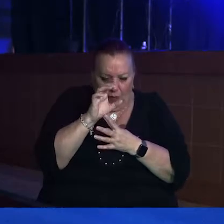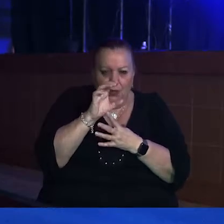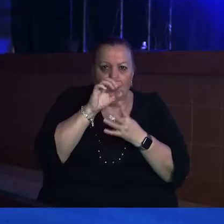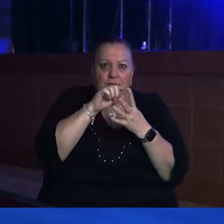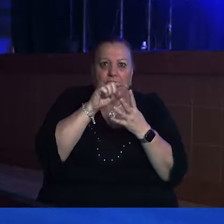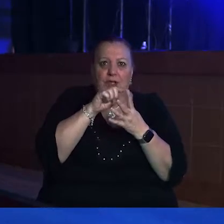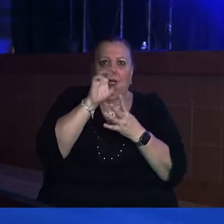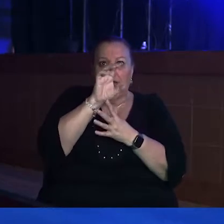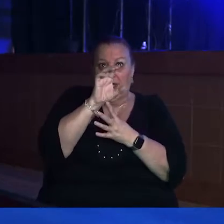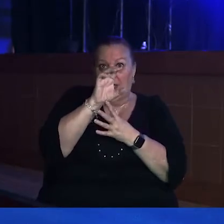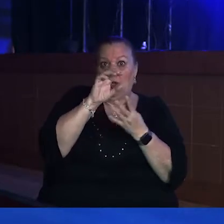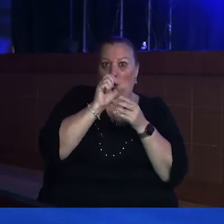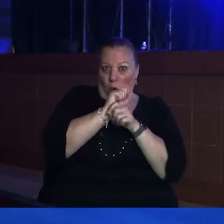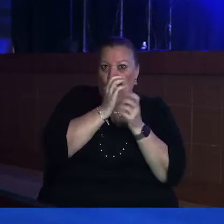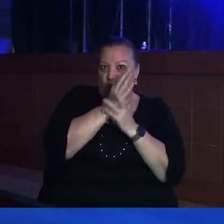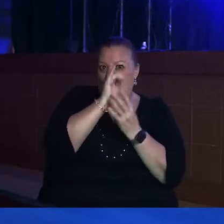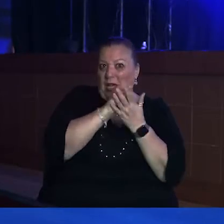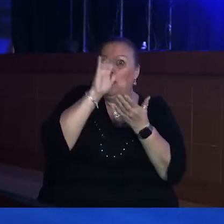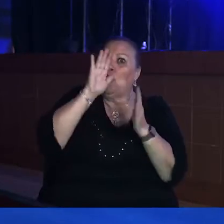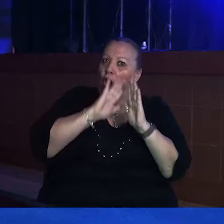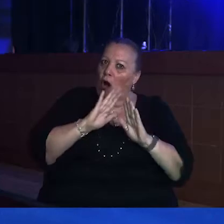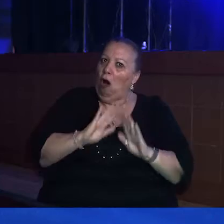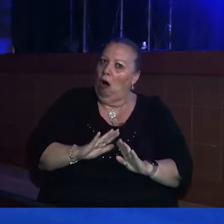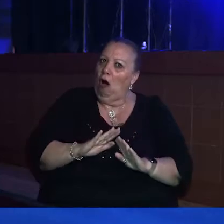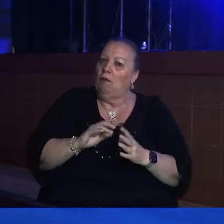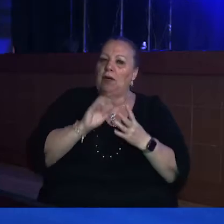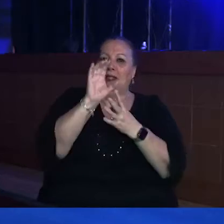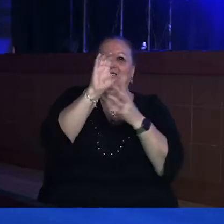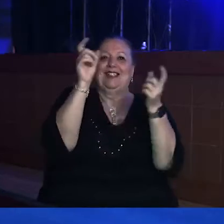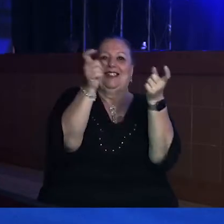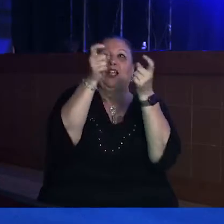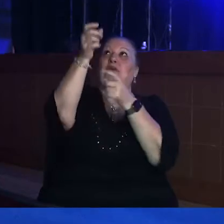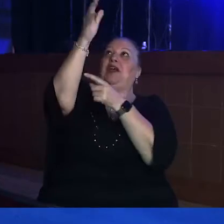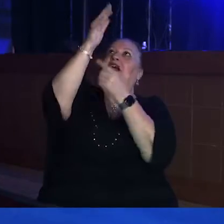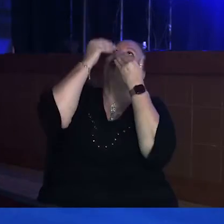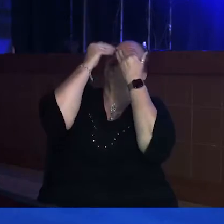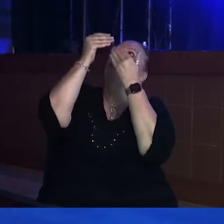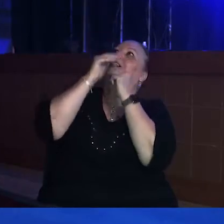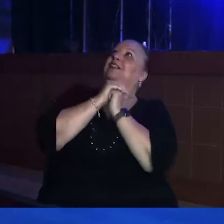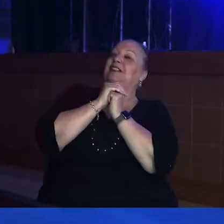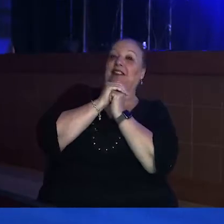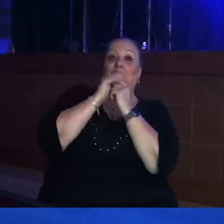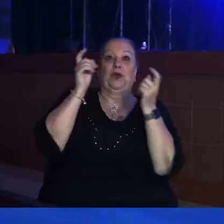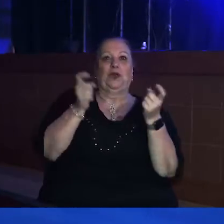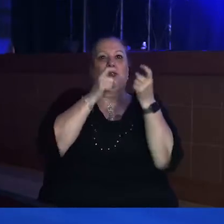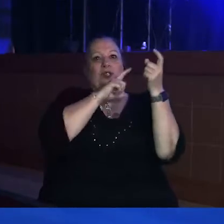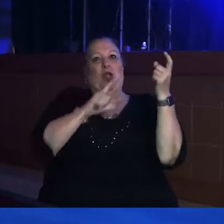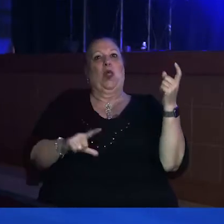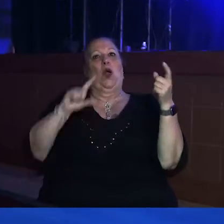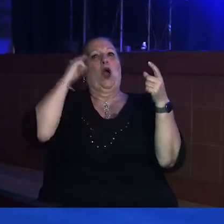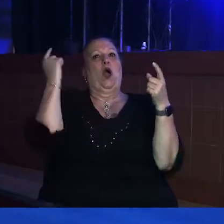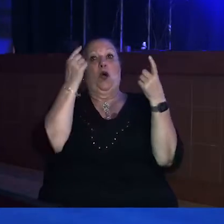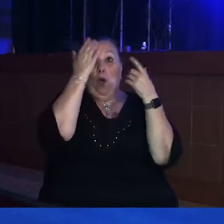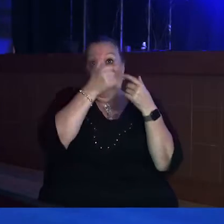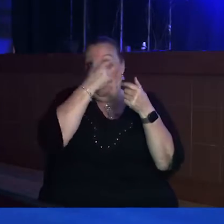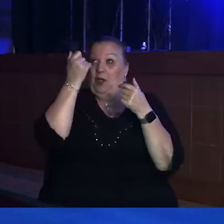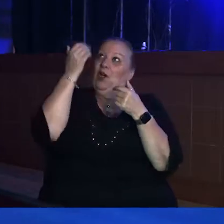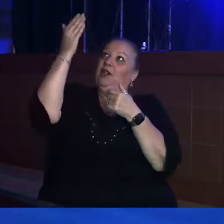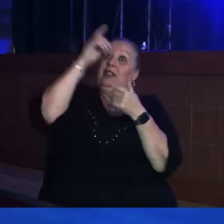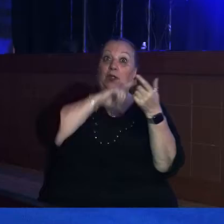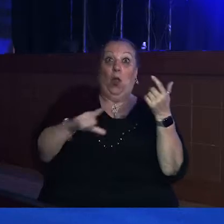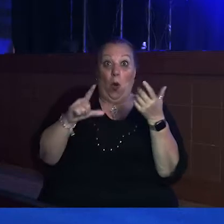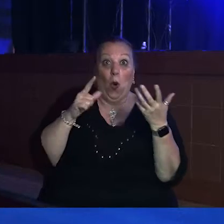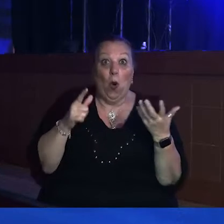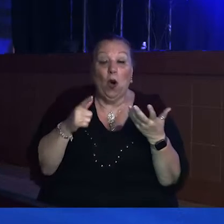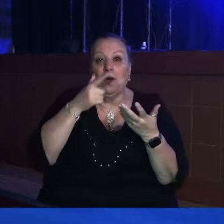in our CALM acronym is celebrate God's goodness. We rejoice in the Lord always. Why? Because He is the Lord, because